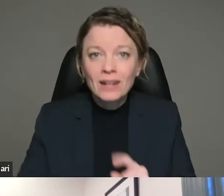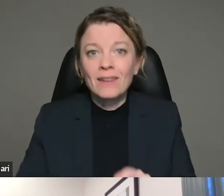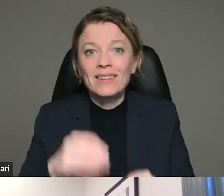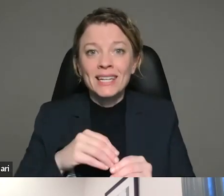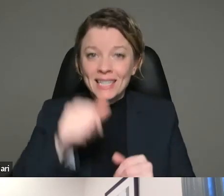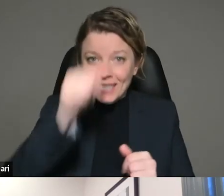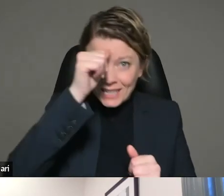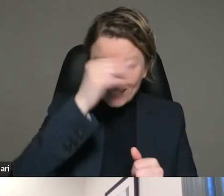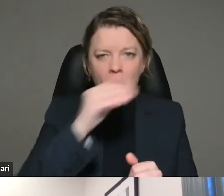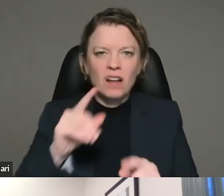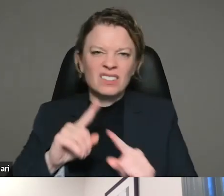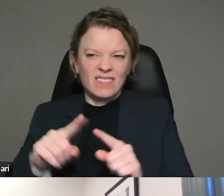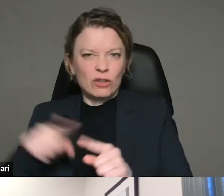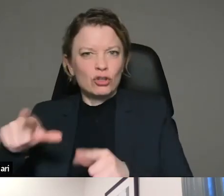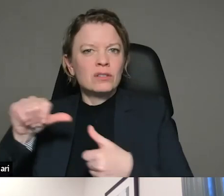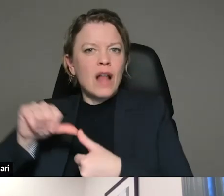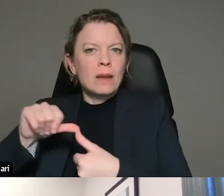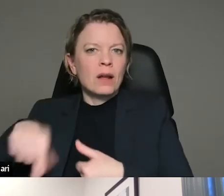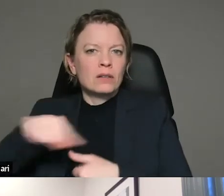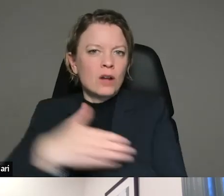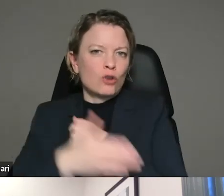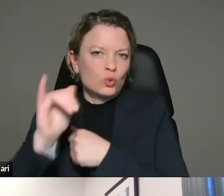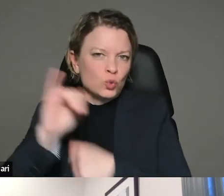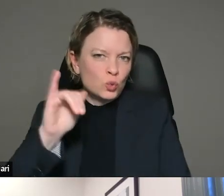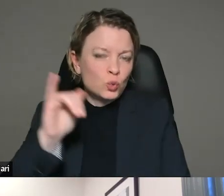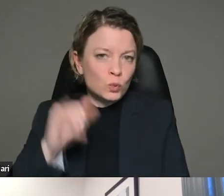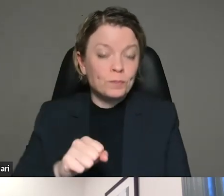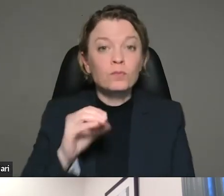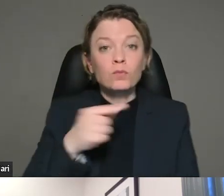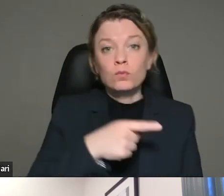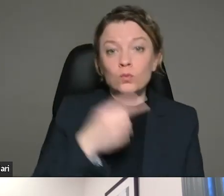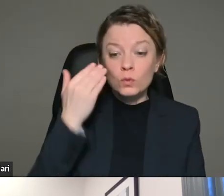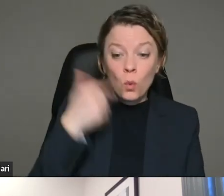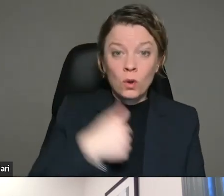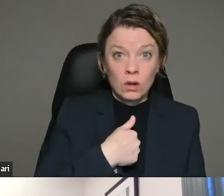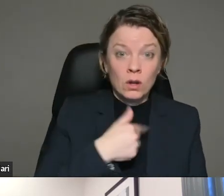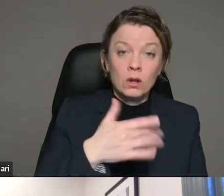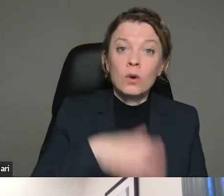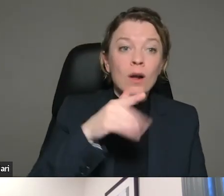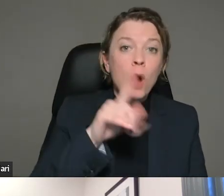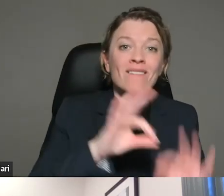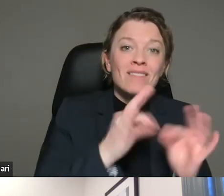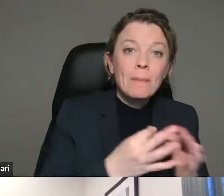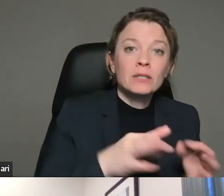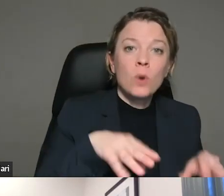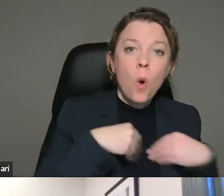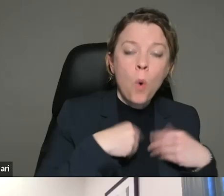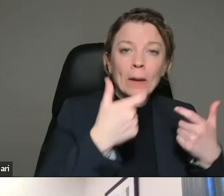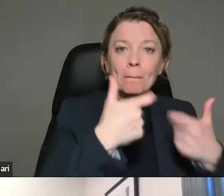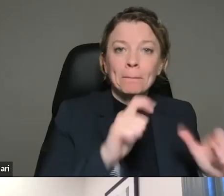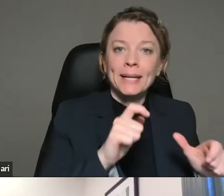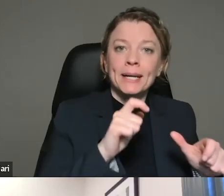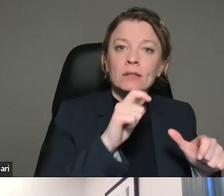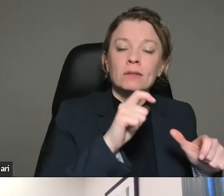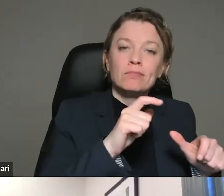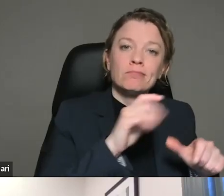America. So much like India, by way of example, which is a lot of families owning a lot of big conglomerates and big